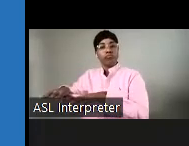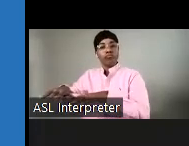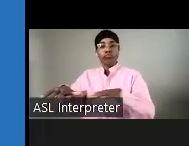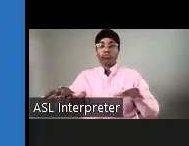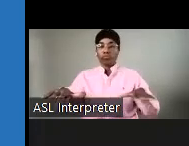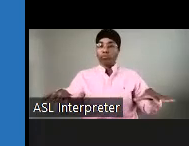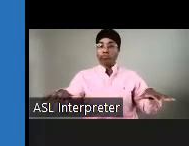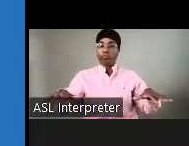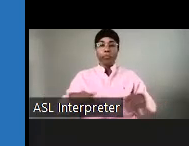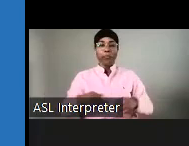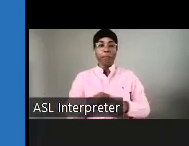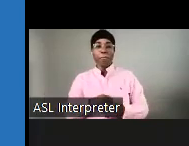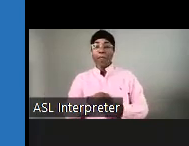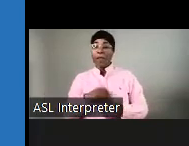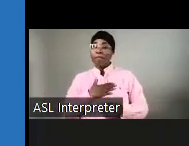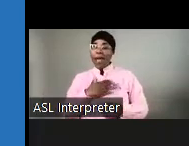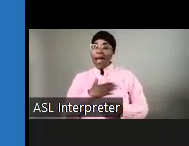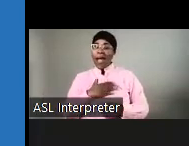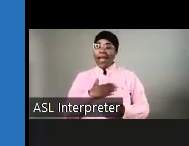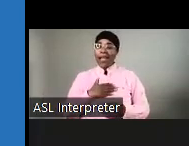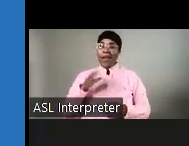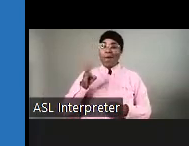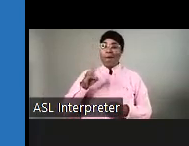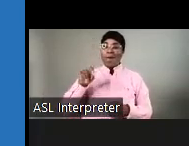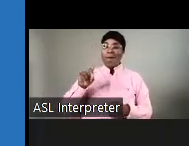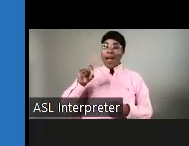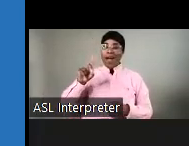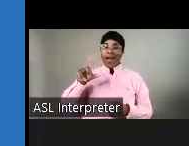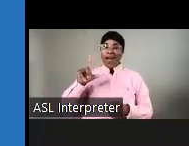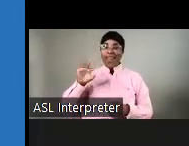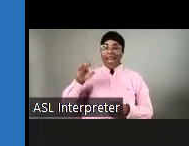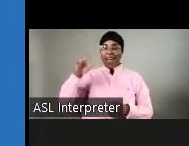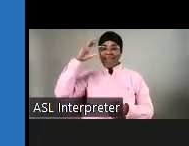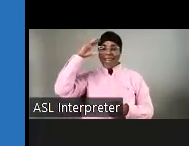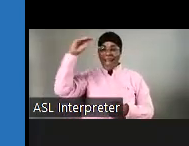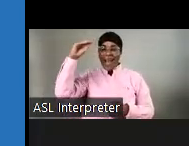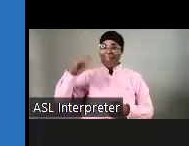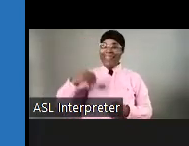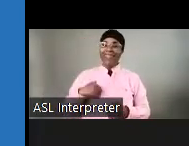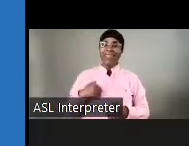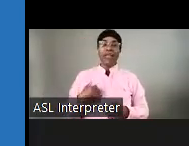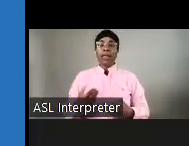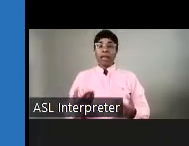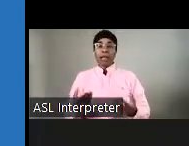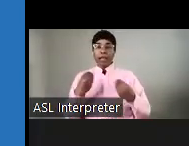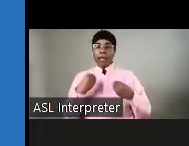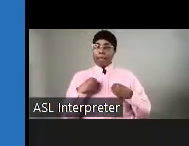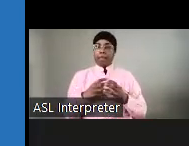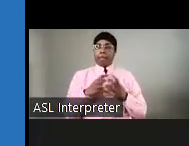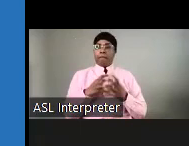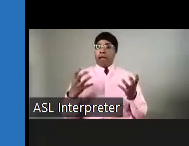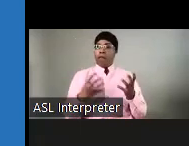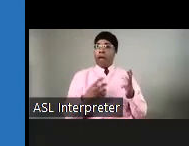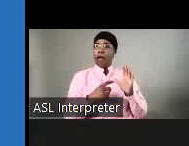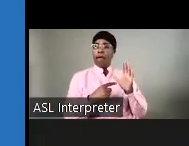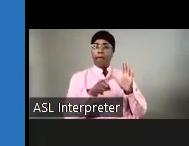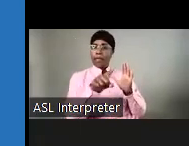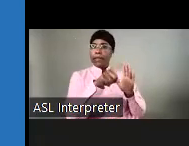wildlife guy, apparently he gave me a lot of these slides, and he was showing me, you know, pictures of blowdown, pictures